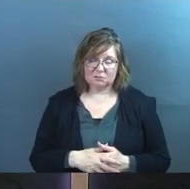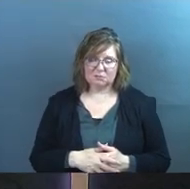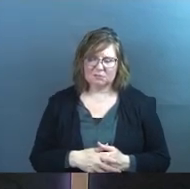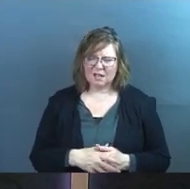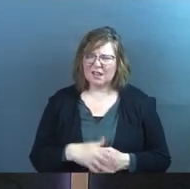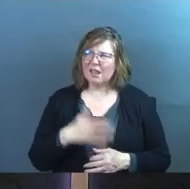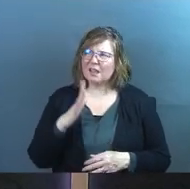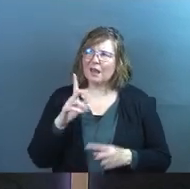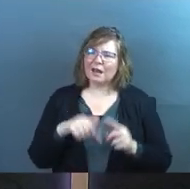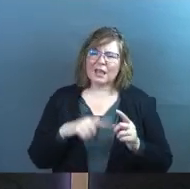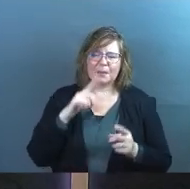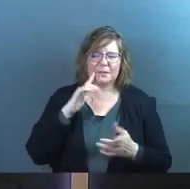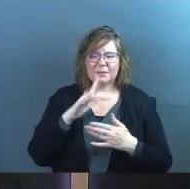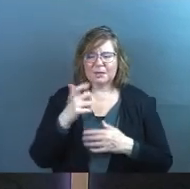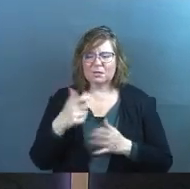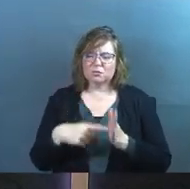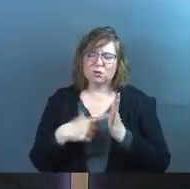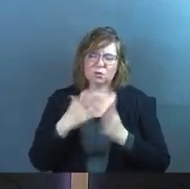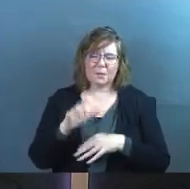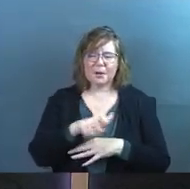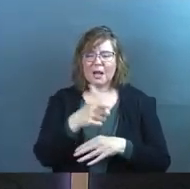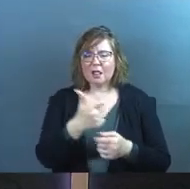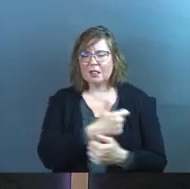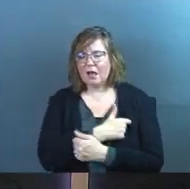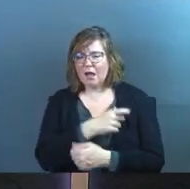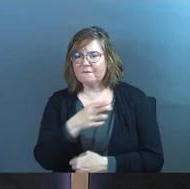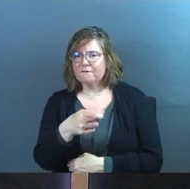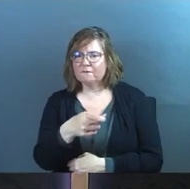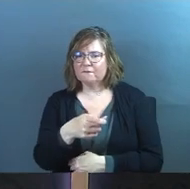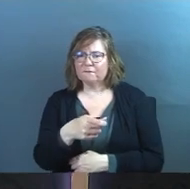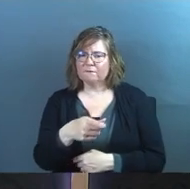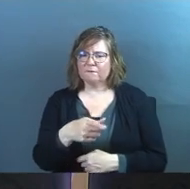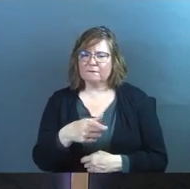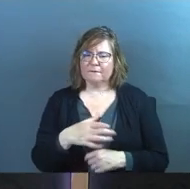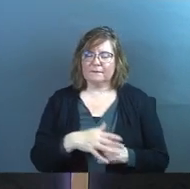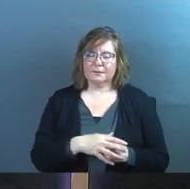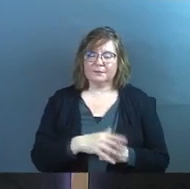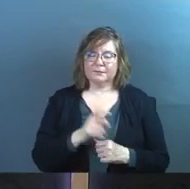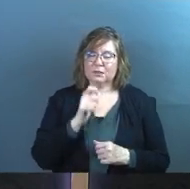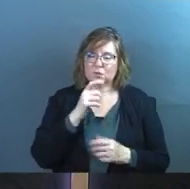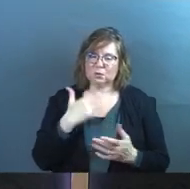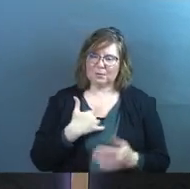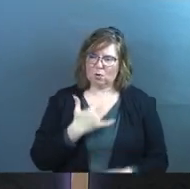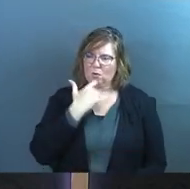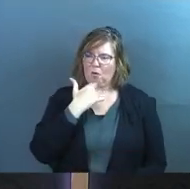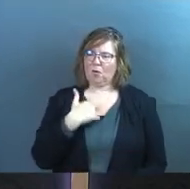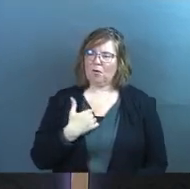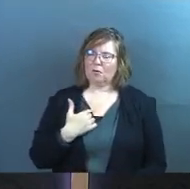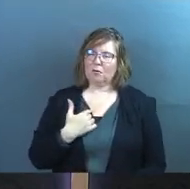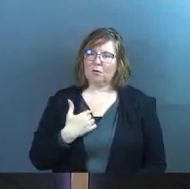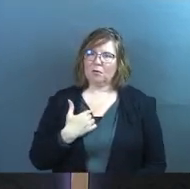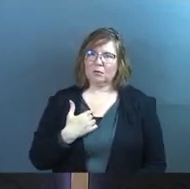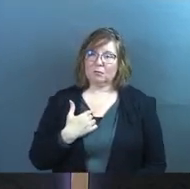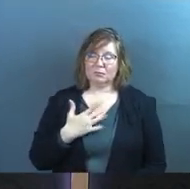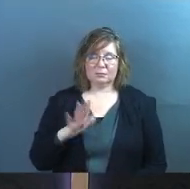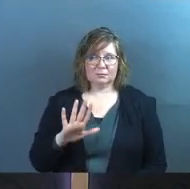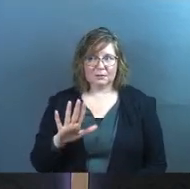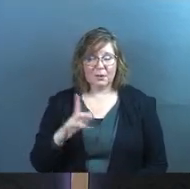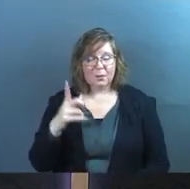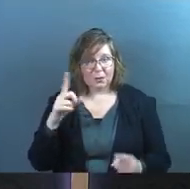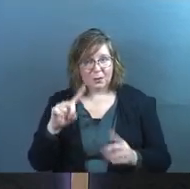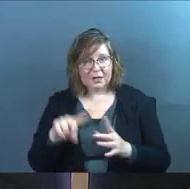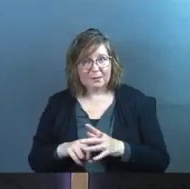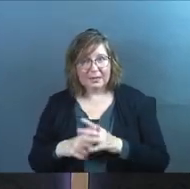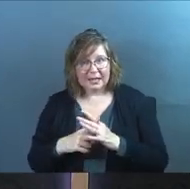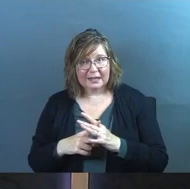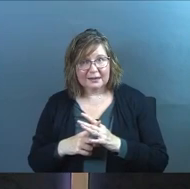God, I can't believe because you showed somebody else love, you did me wrong. It's like, didn't we agree to this in the